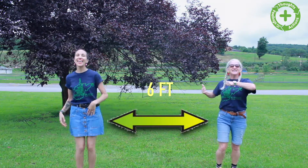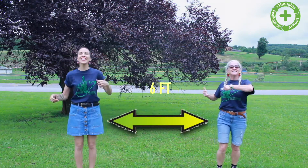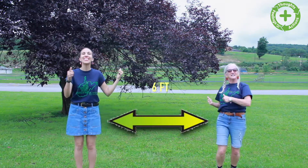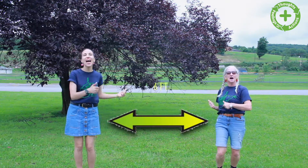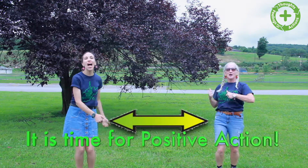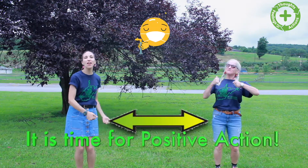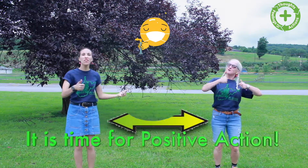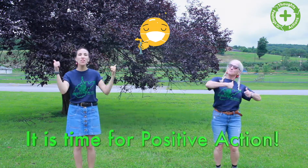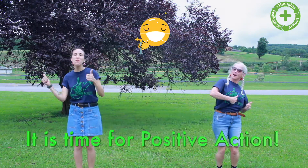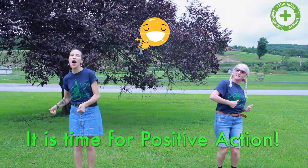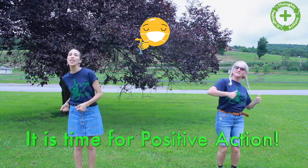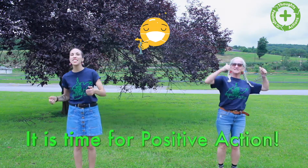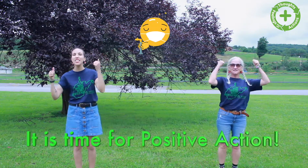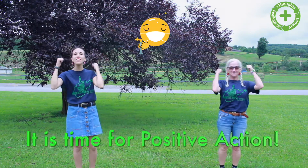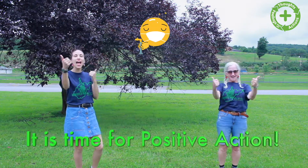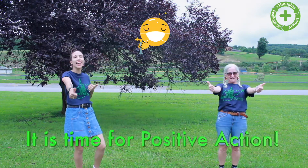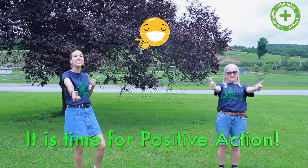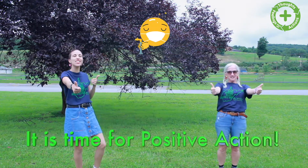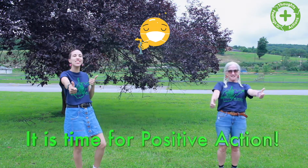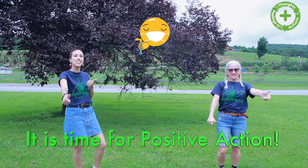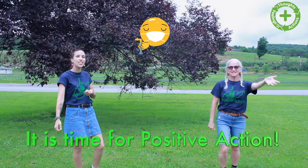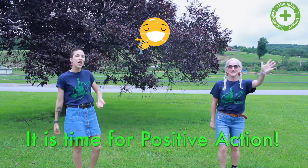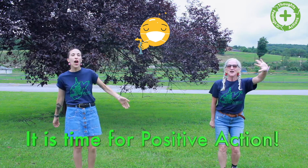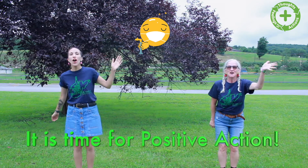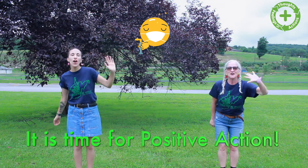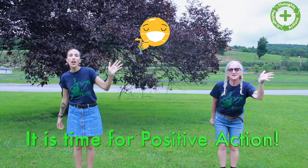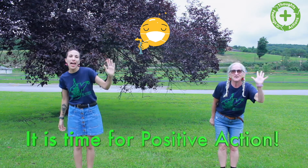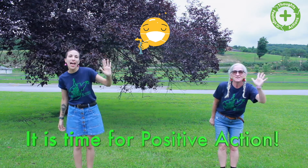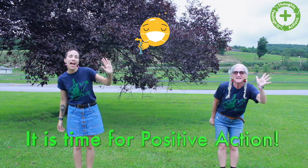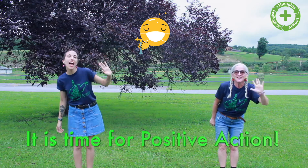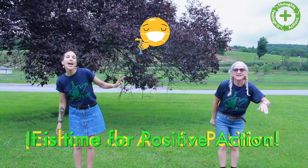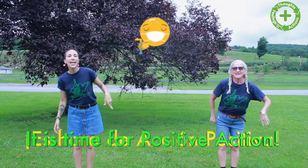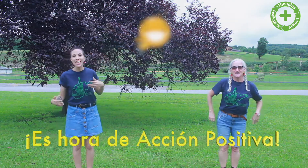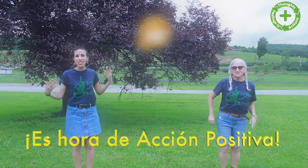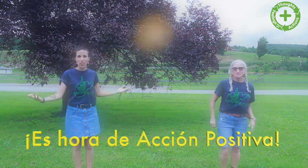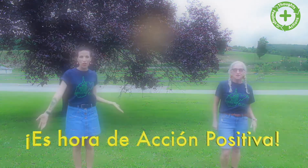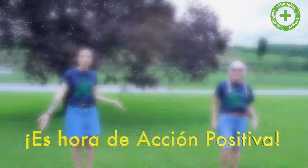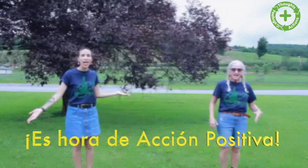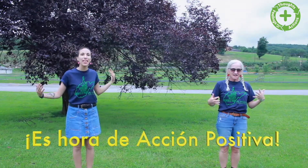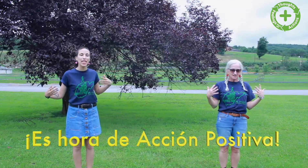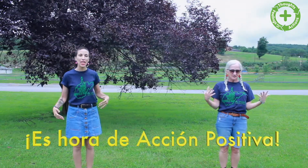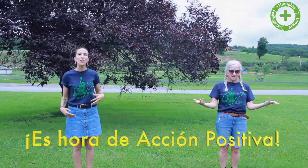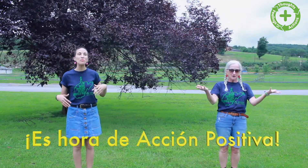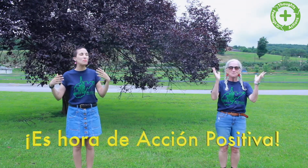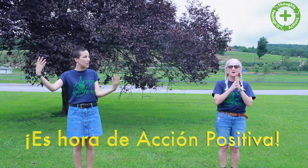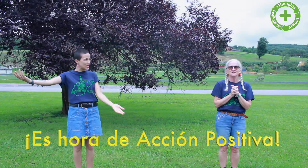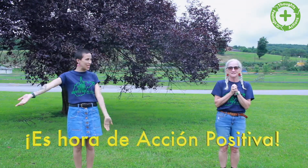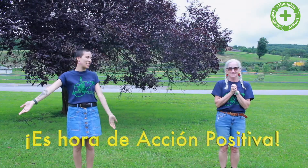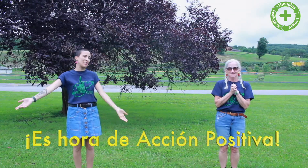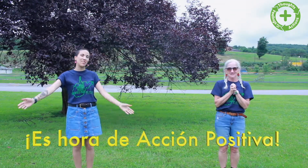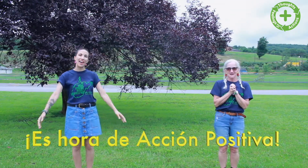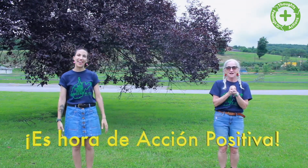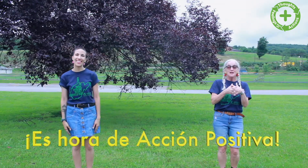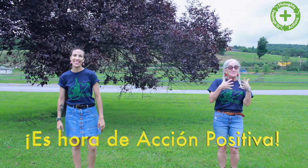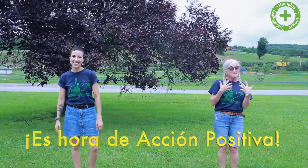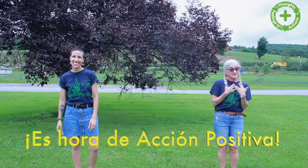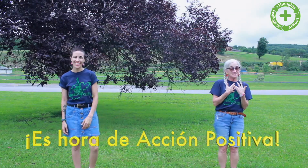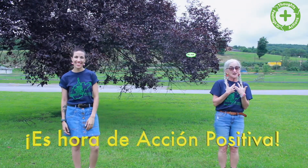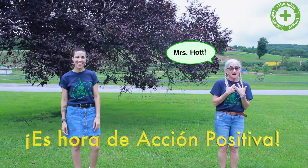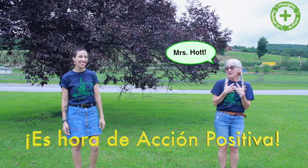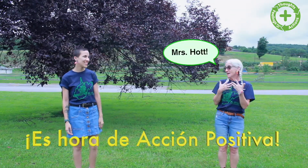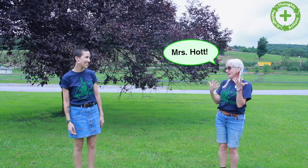It's time for Positive Action. Hola, es una acción positiva.